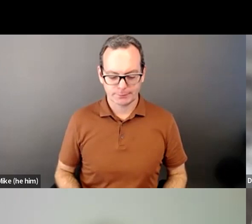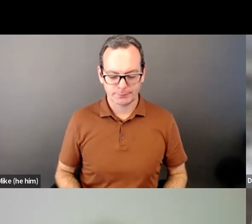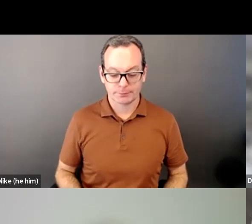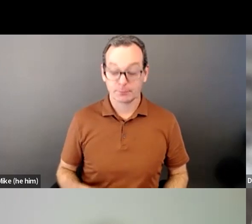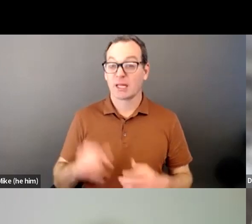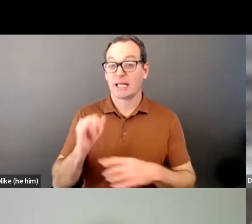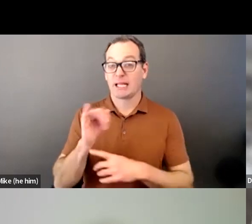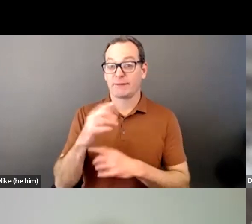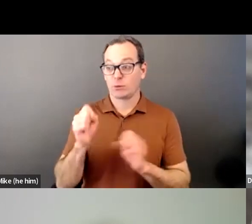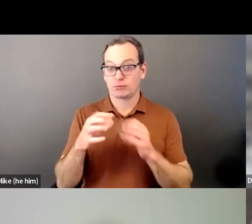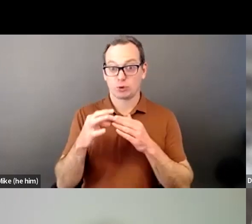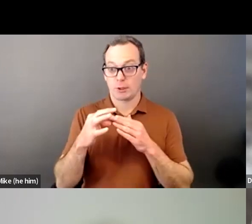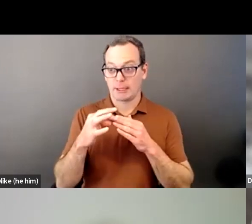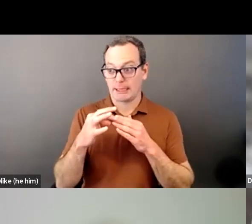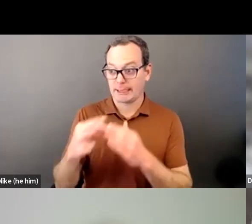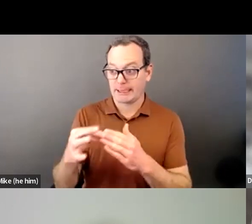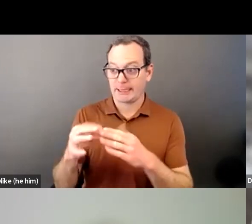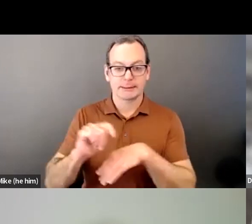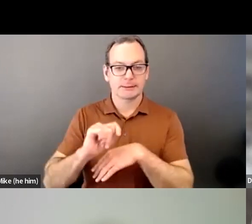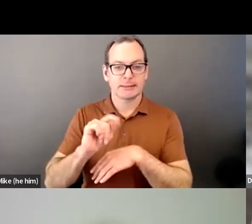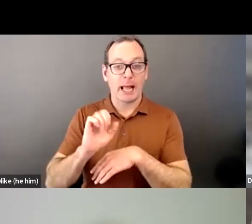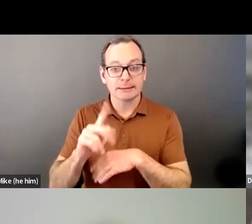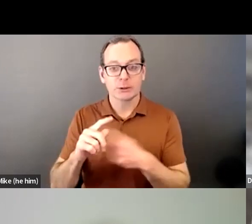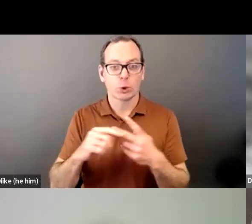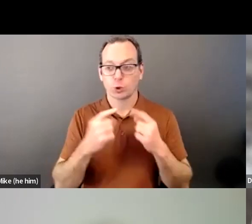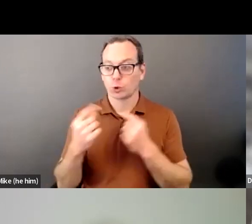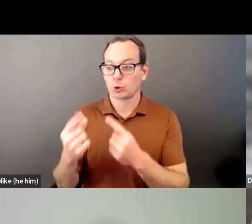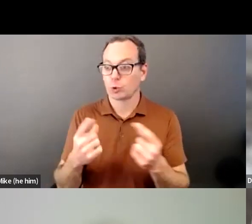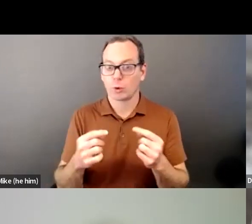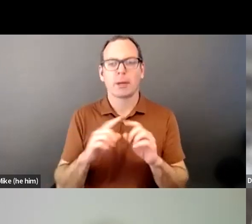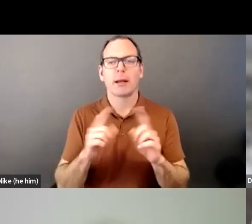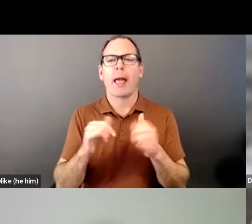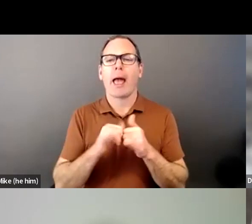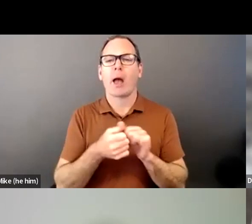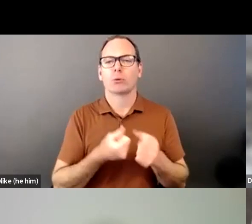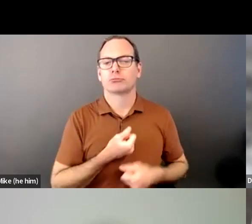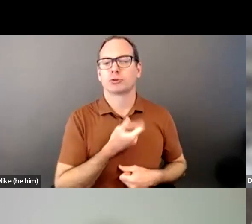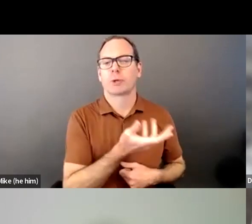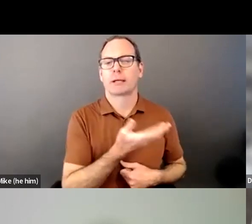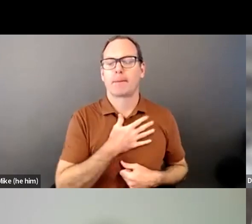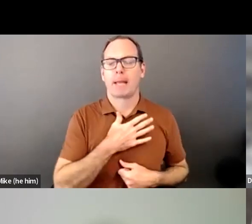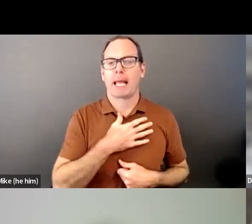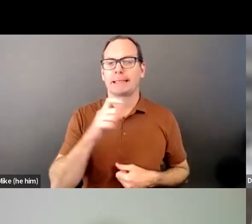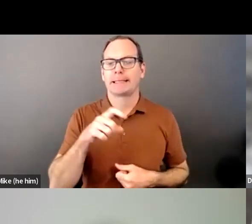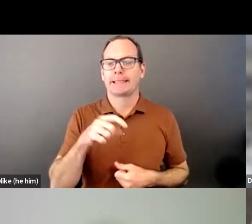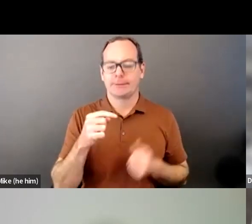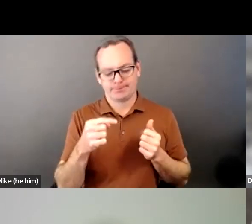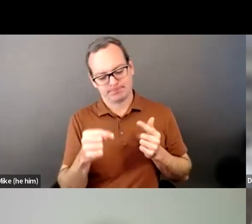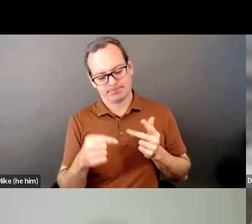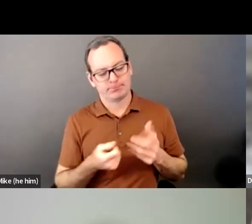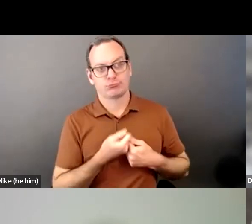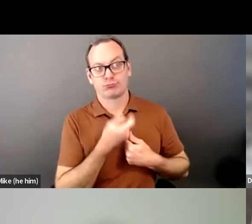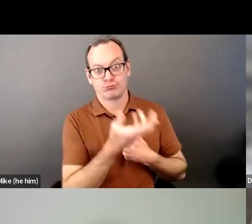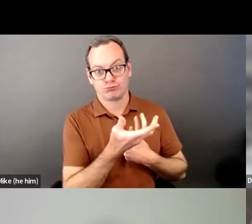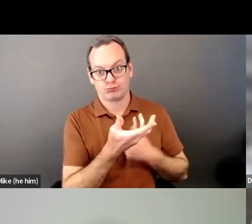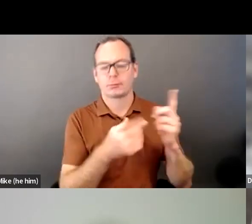tasks is very important. But I think verbal communication about what your needs are and how that employer can meet your needs so that you can potentially